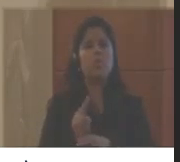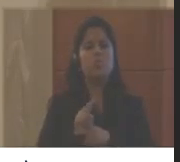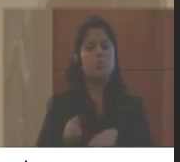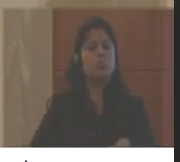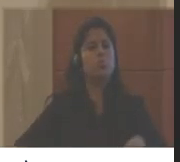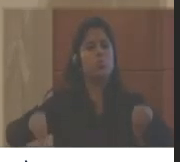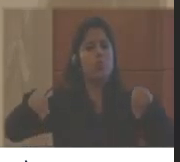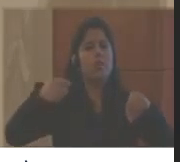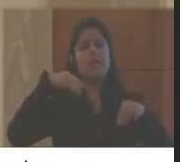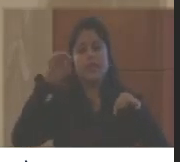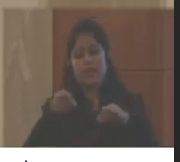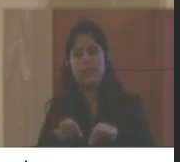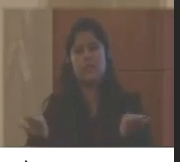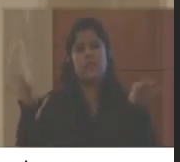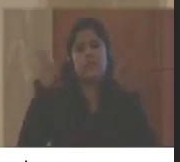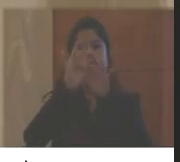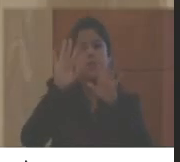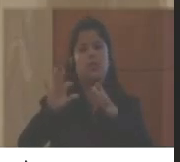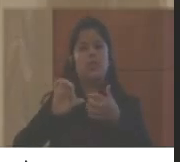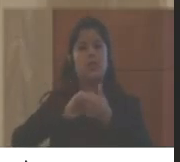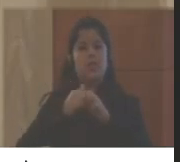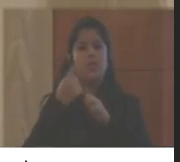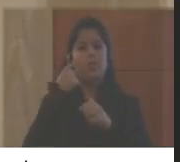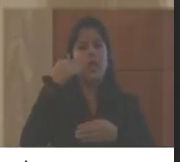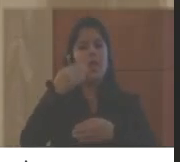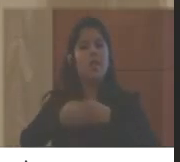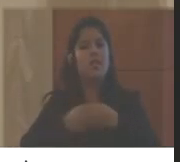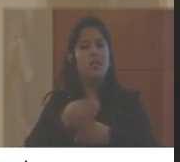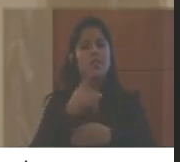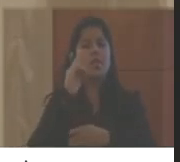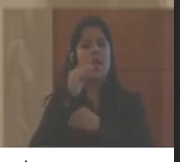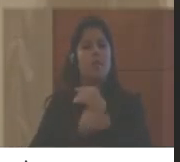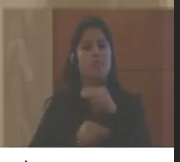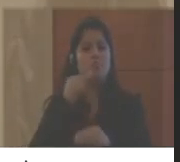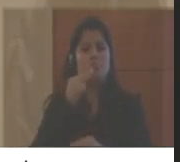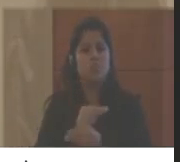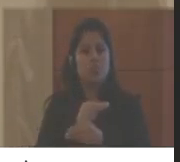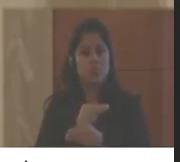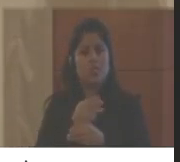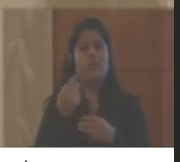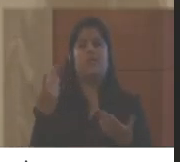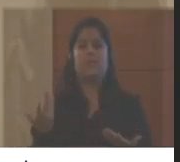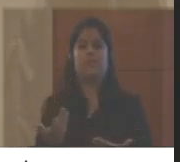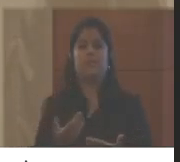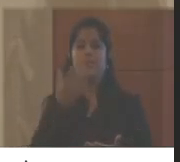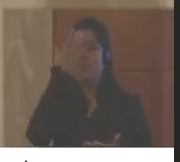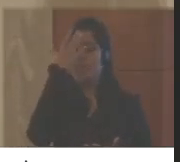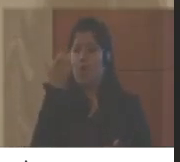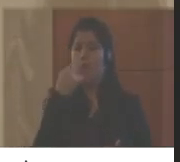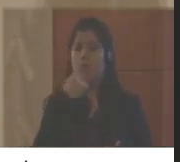to have this as a holistic approach to this. And currently, all sectors in the country